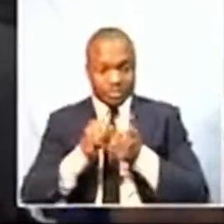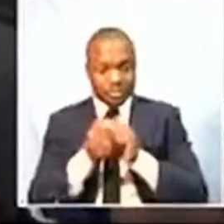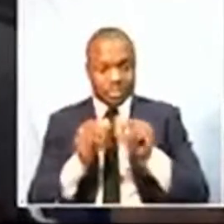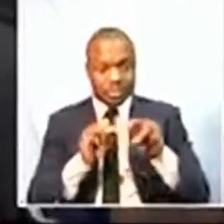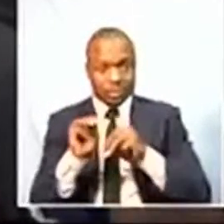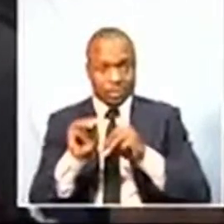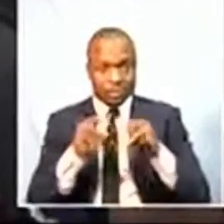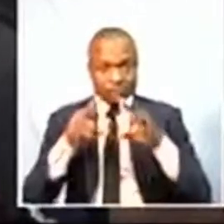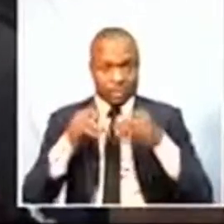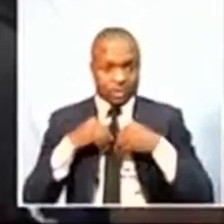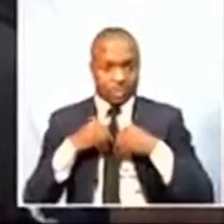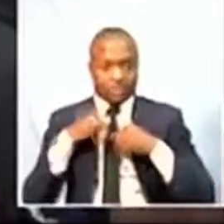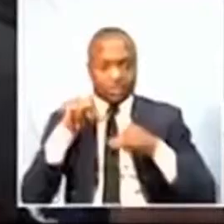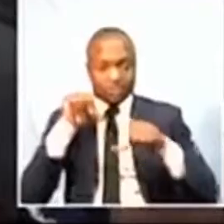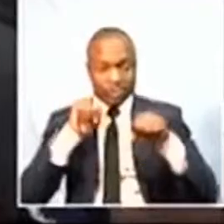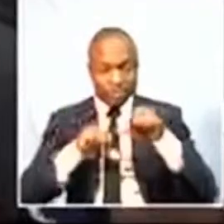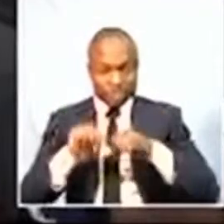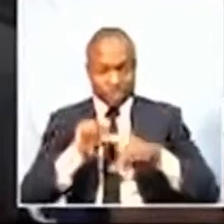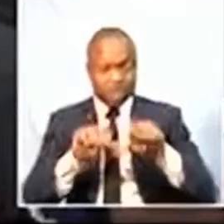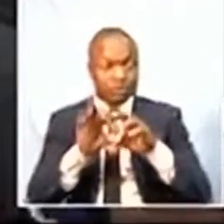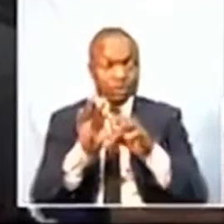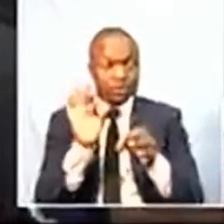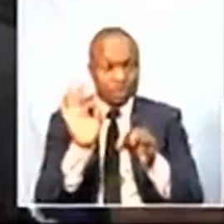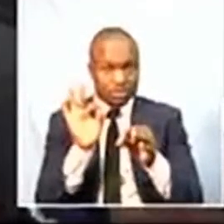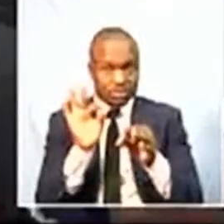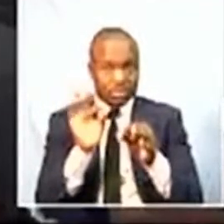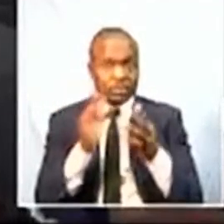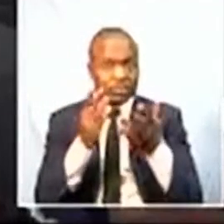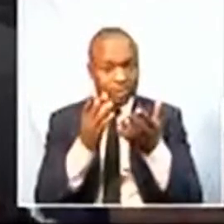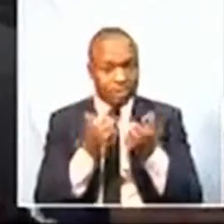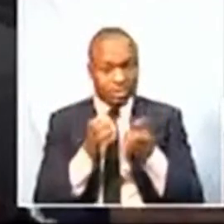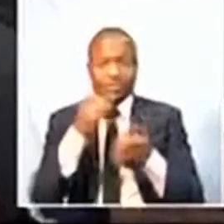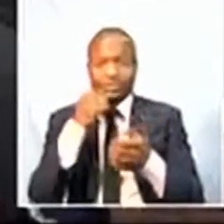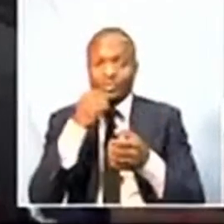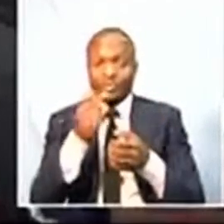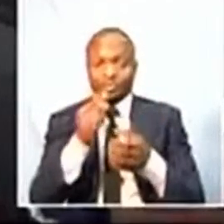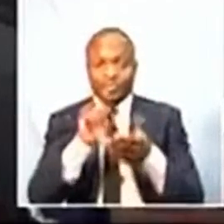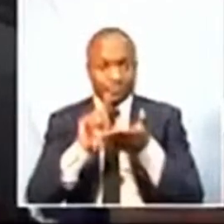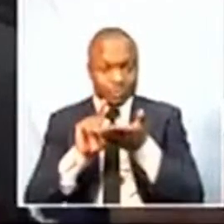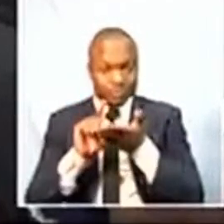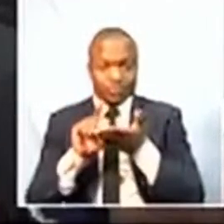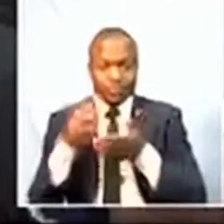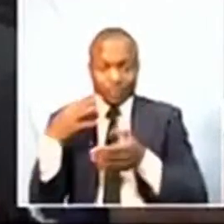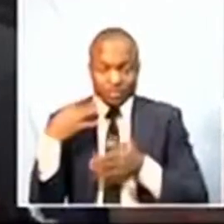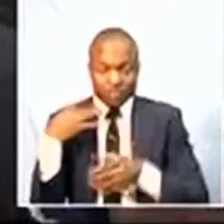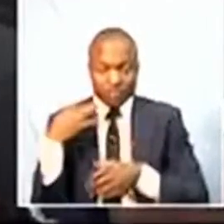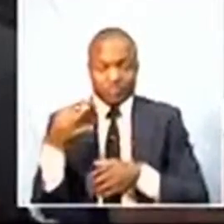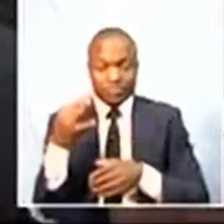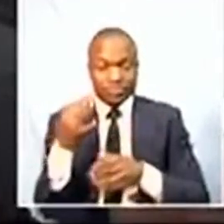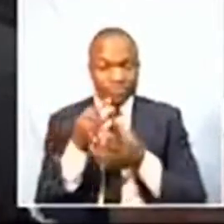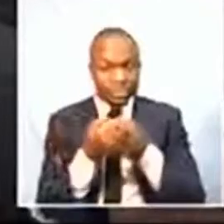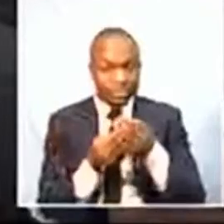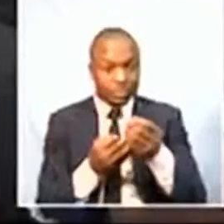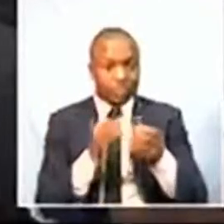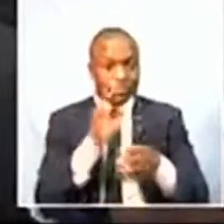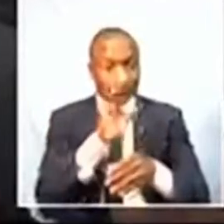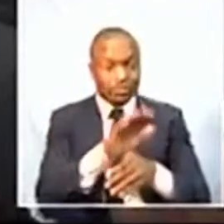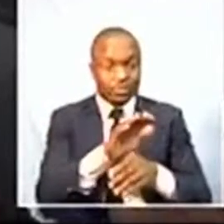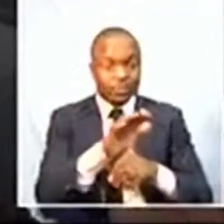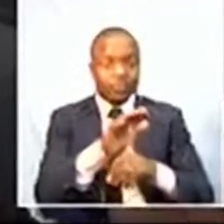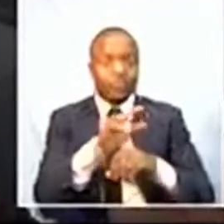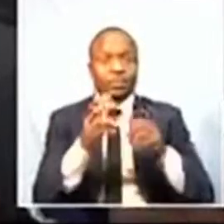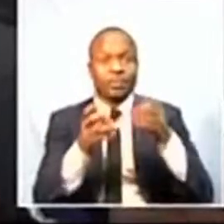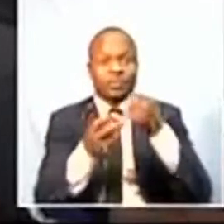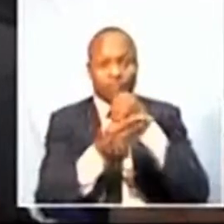management acknowledges the auditor's observation and wishes to state that the loan applications were at the bank for the period